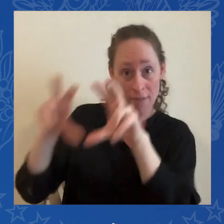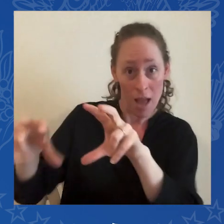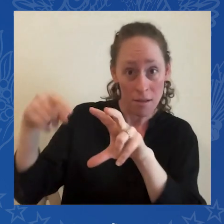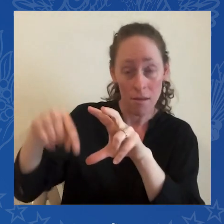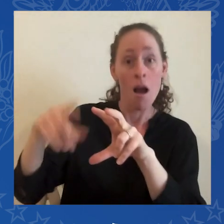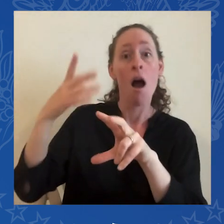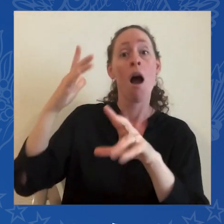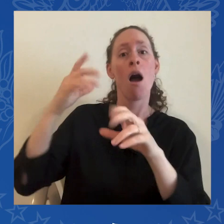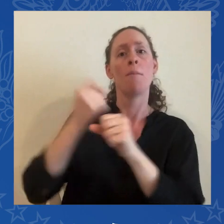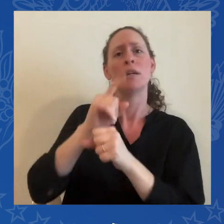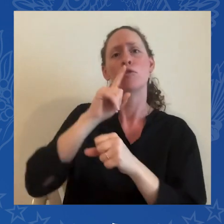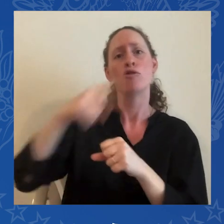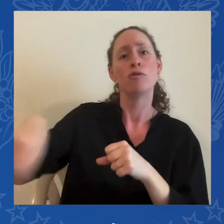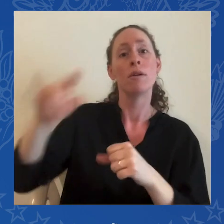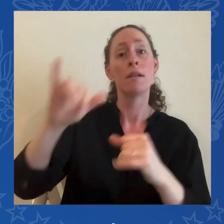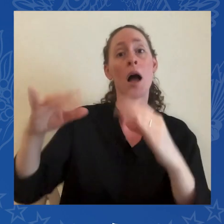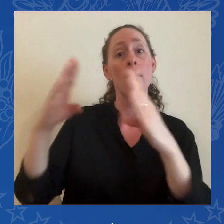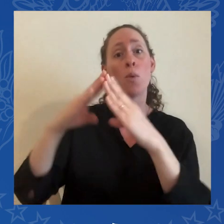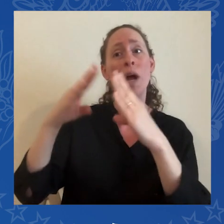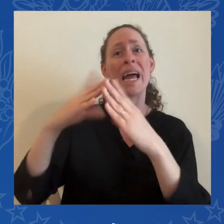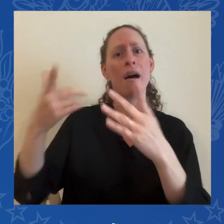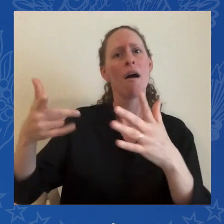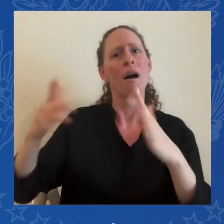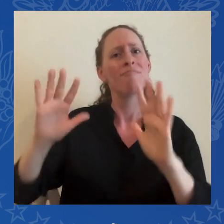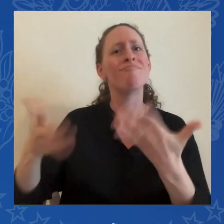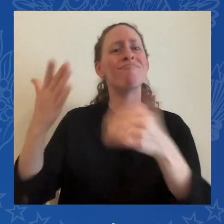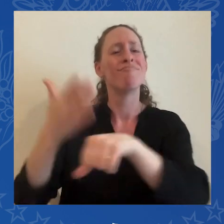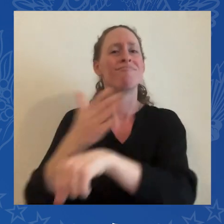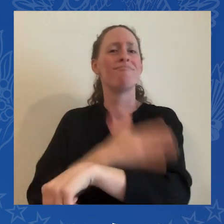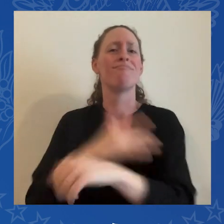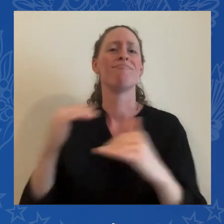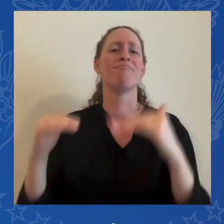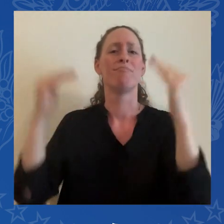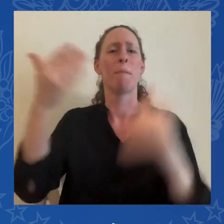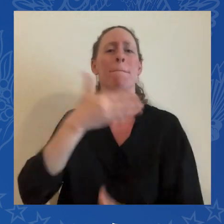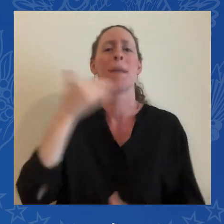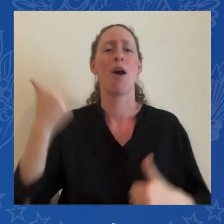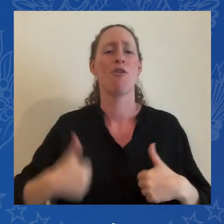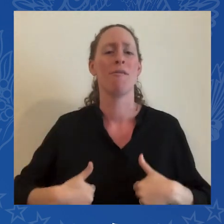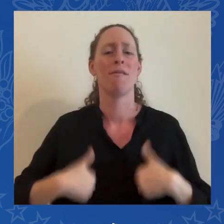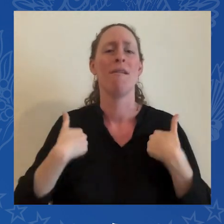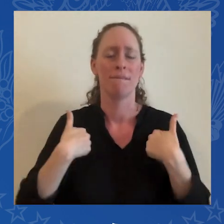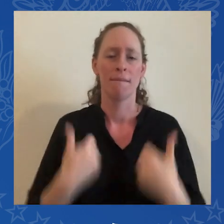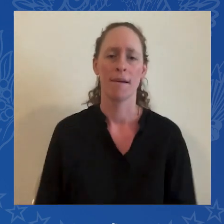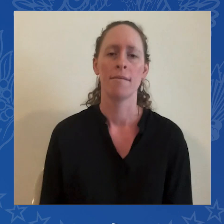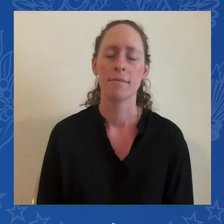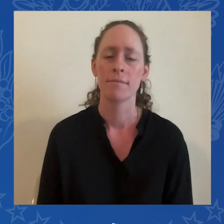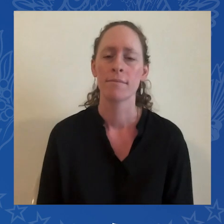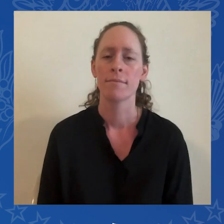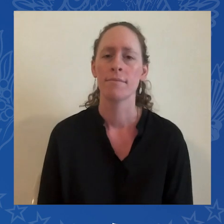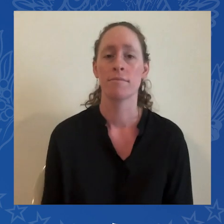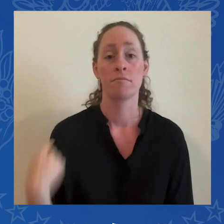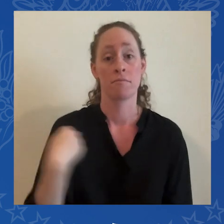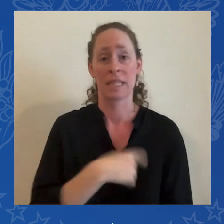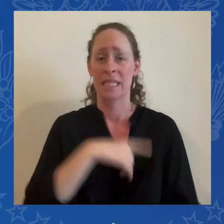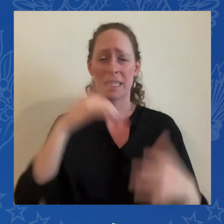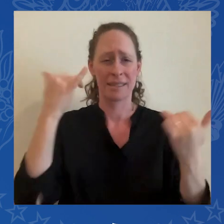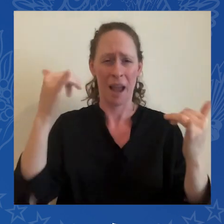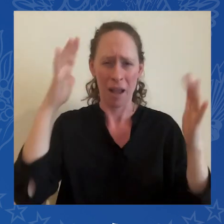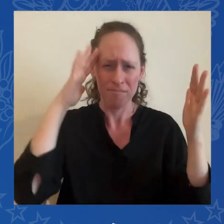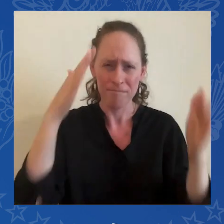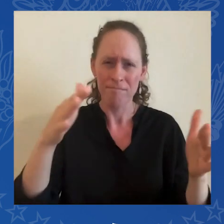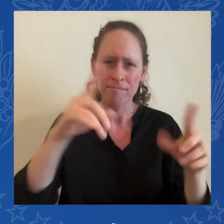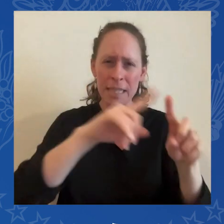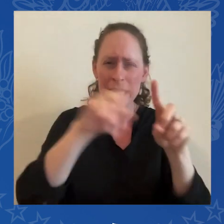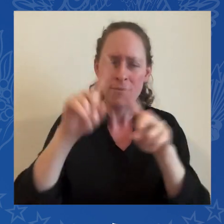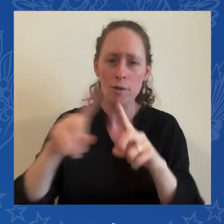moving forward, the United States will enhance our focus on investing in key economic corridors. In